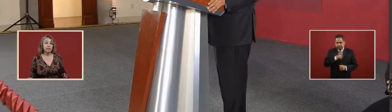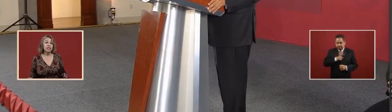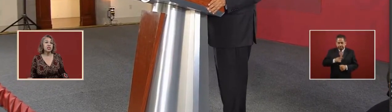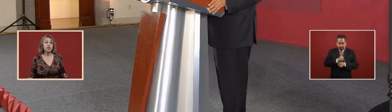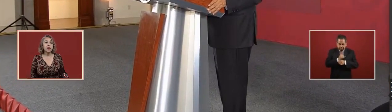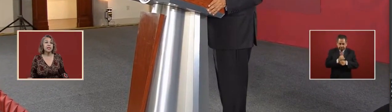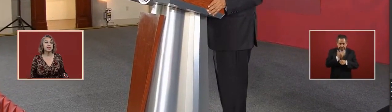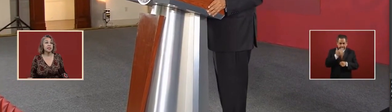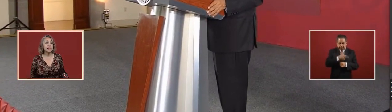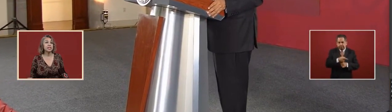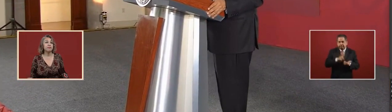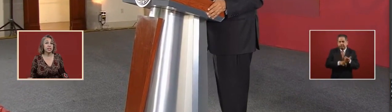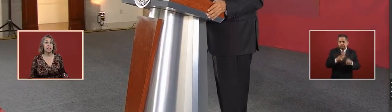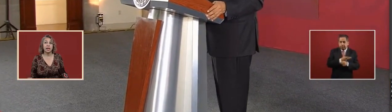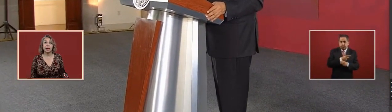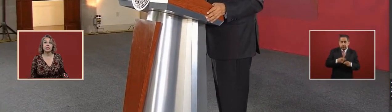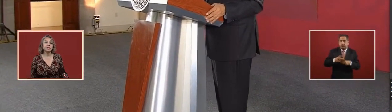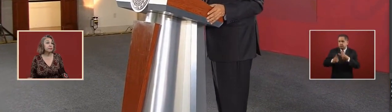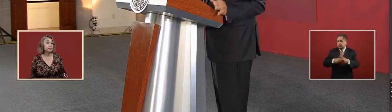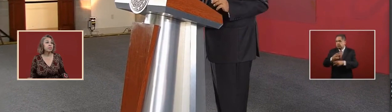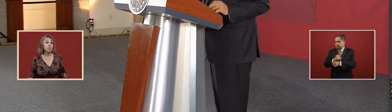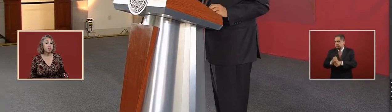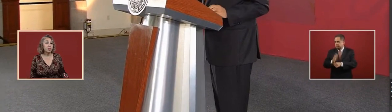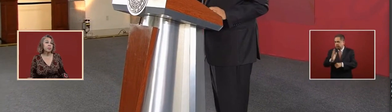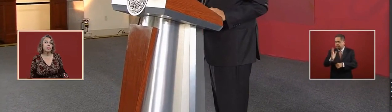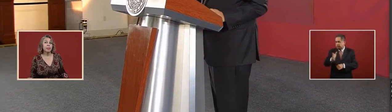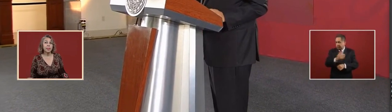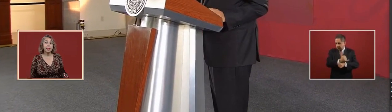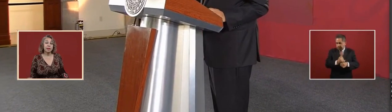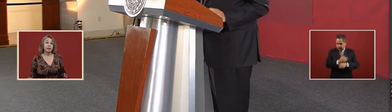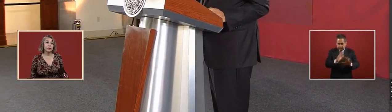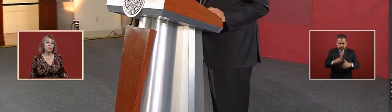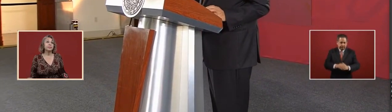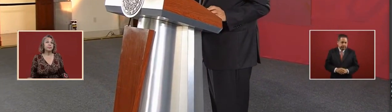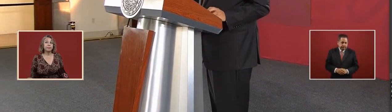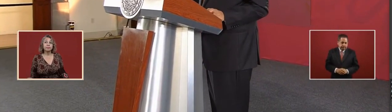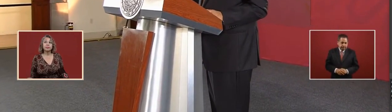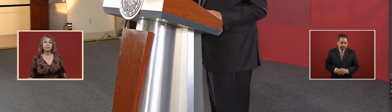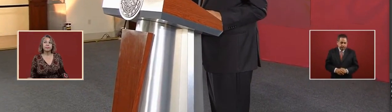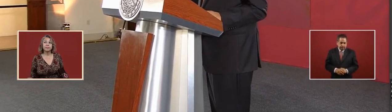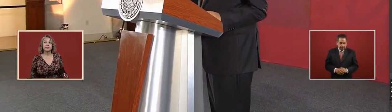investigar bien. So yes, let's investigate. Haciendo.